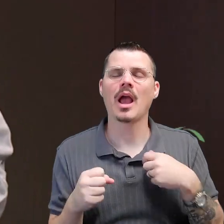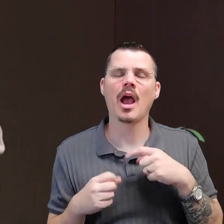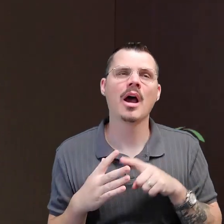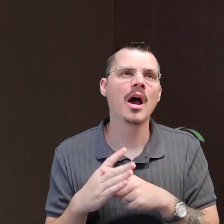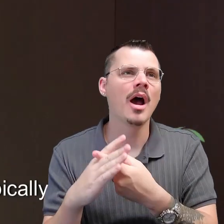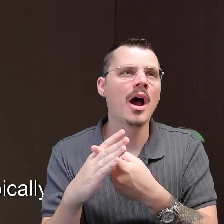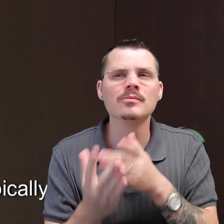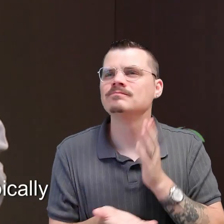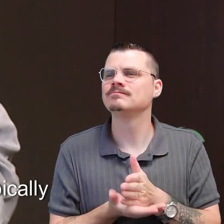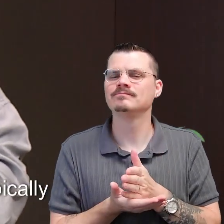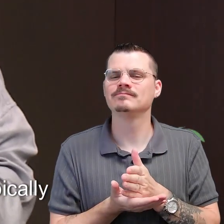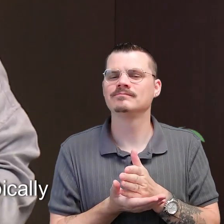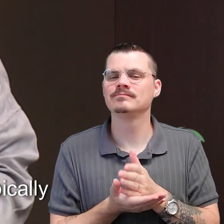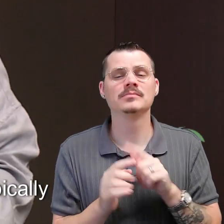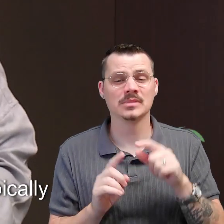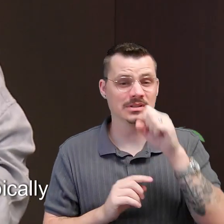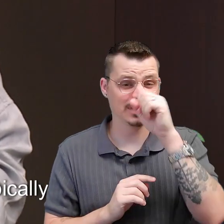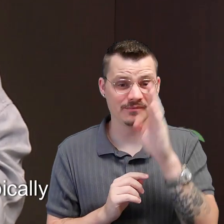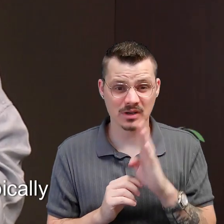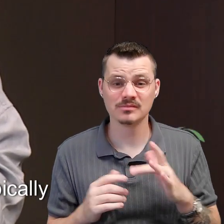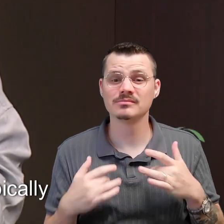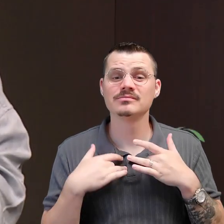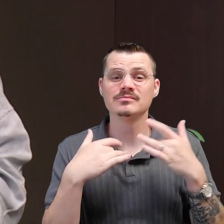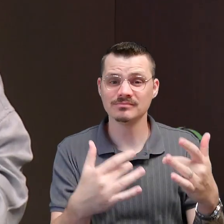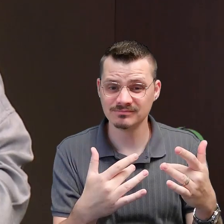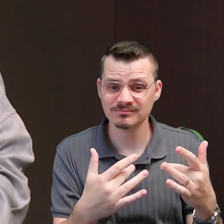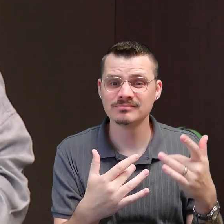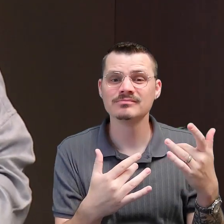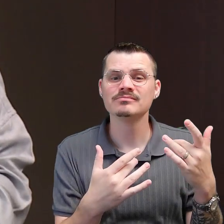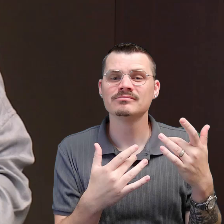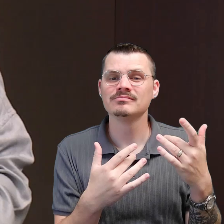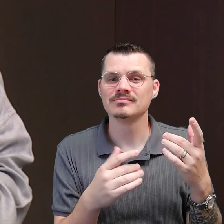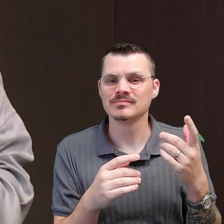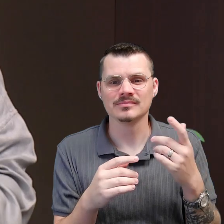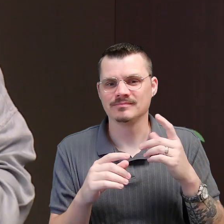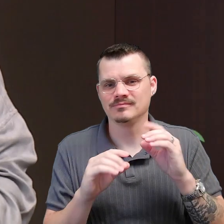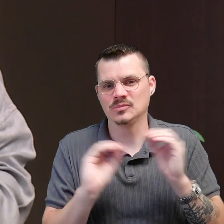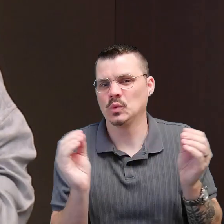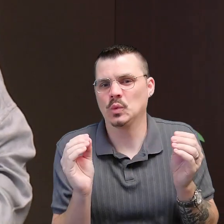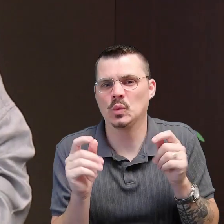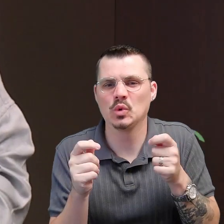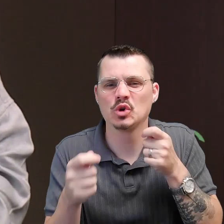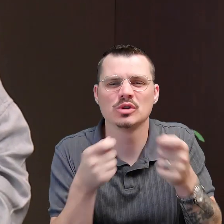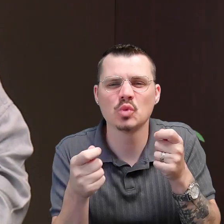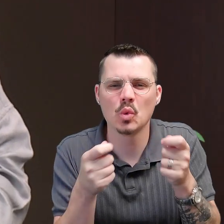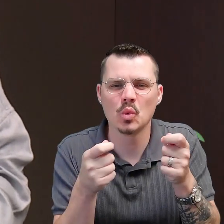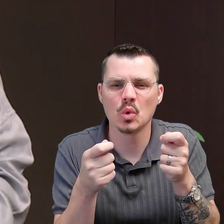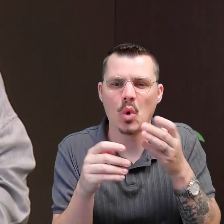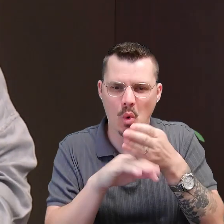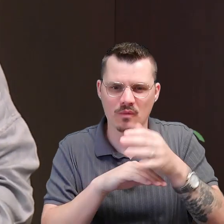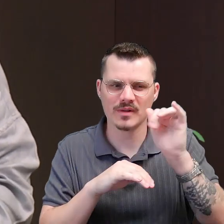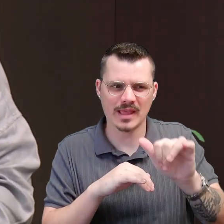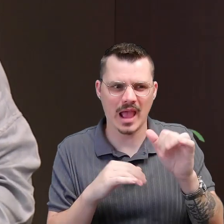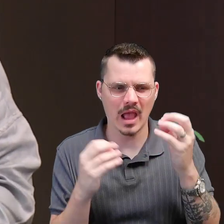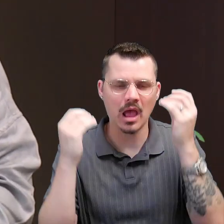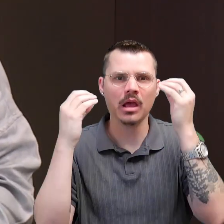stop, whereas people with schizophrenia typically report they really don't have that much control